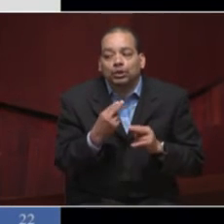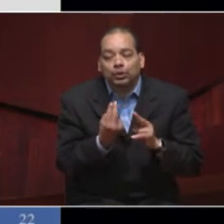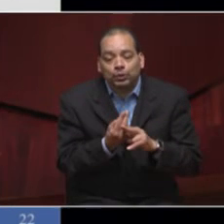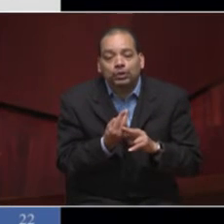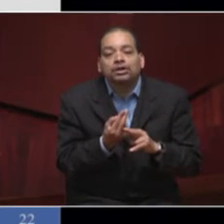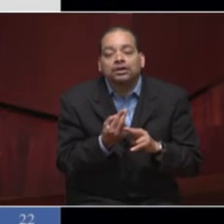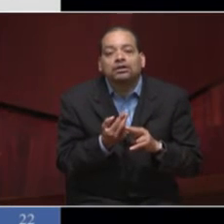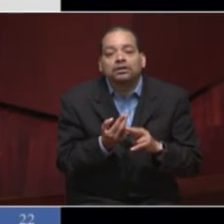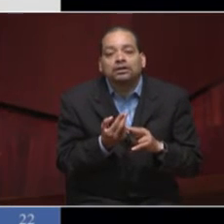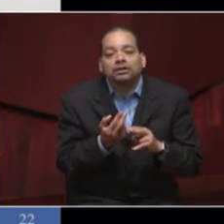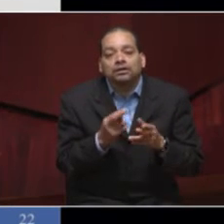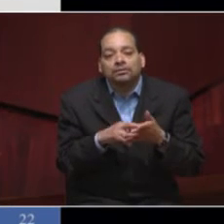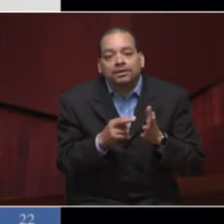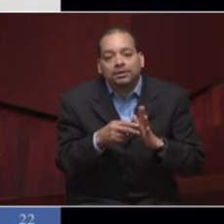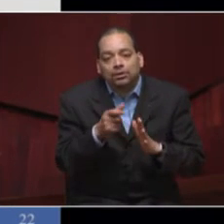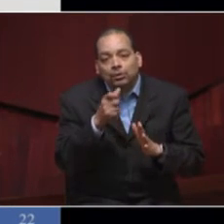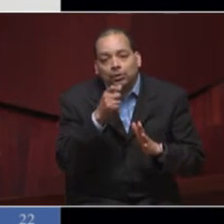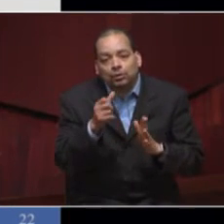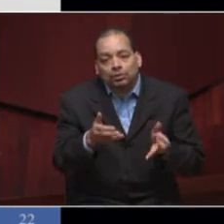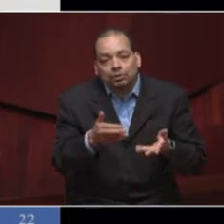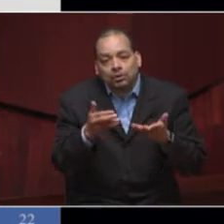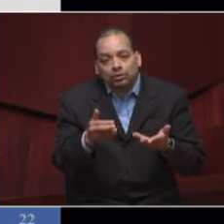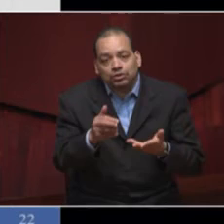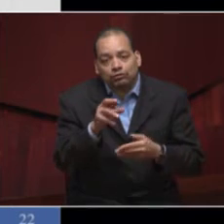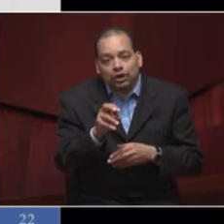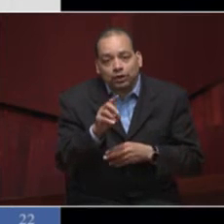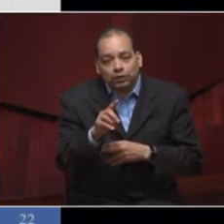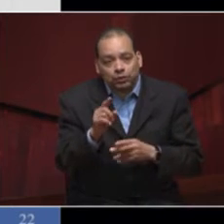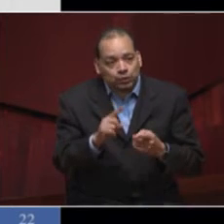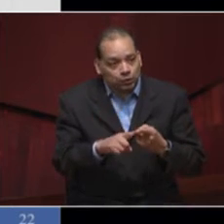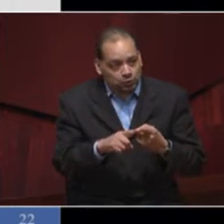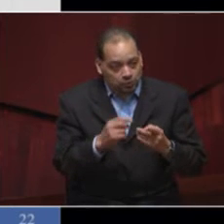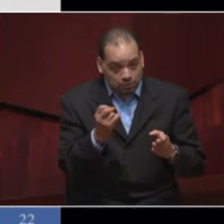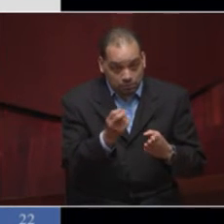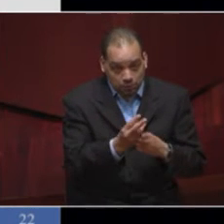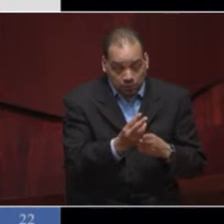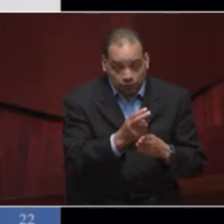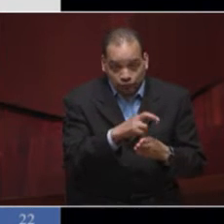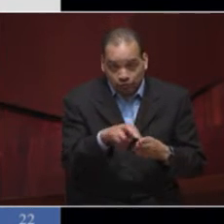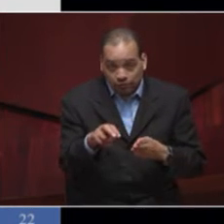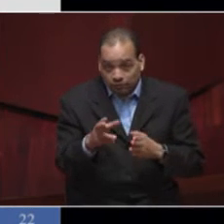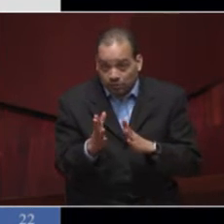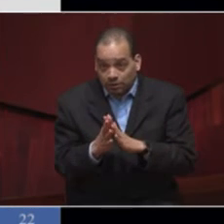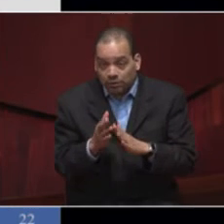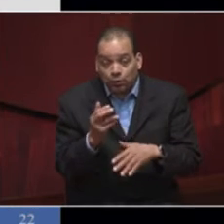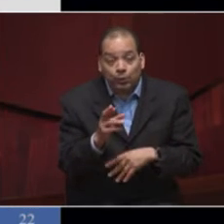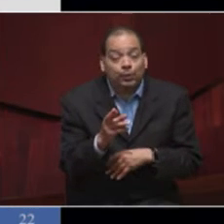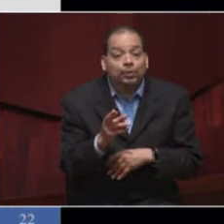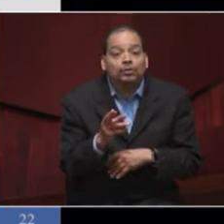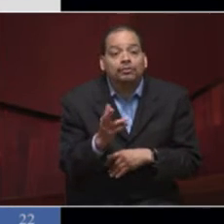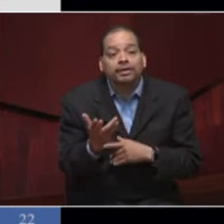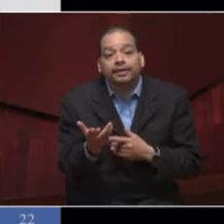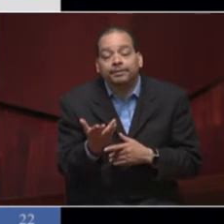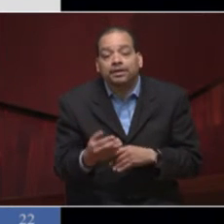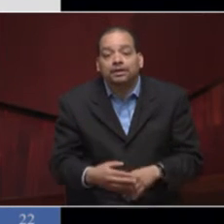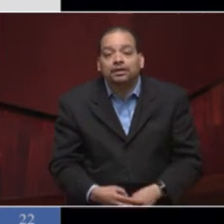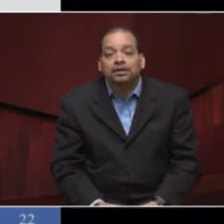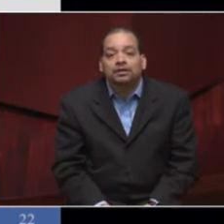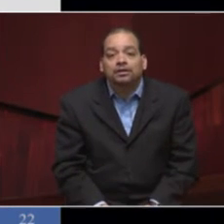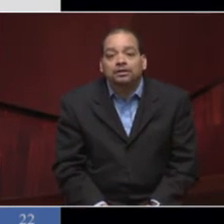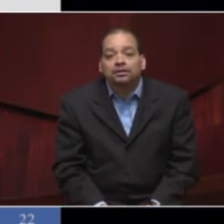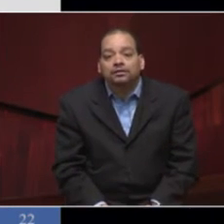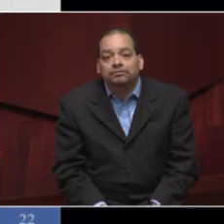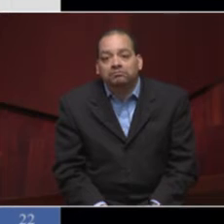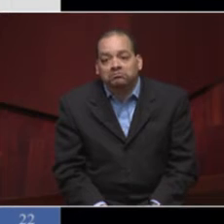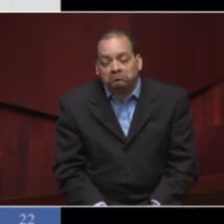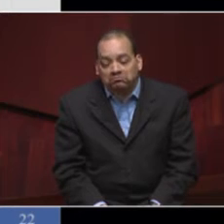you have proposed those records to, either approving your transfer request, or perhaps the